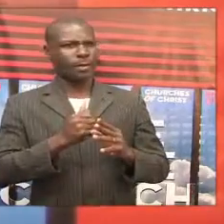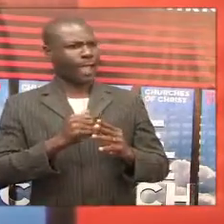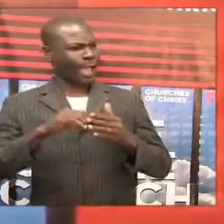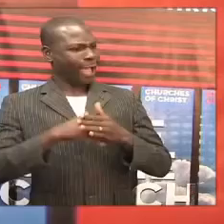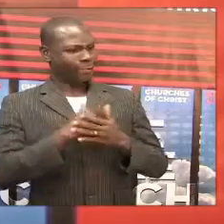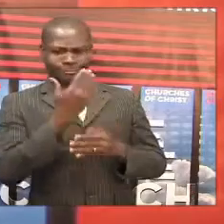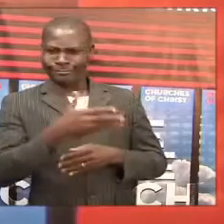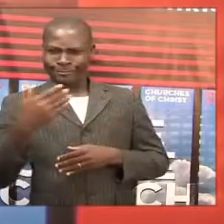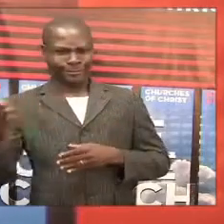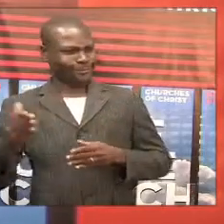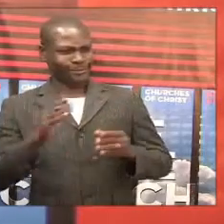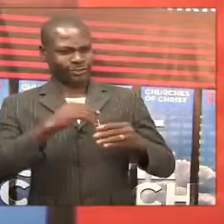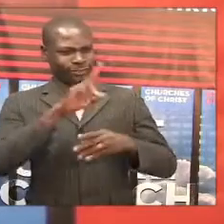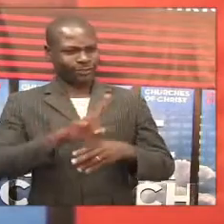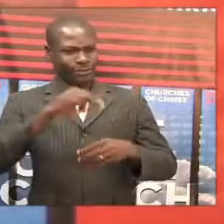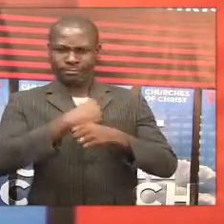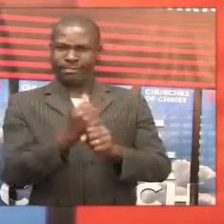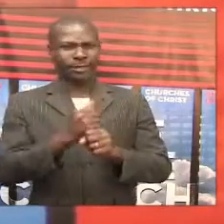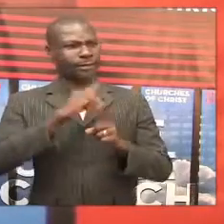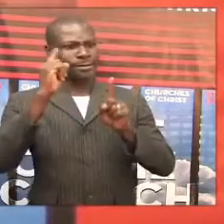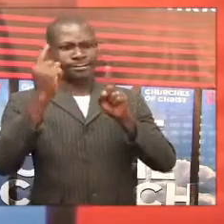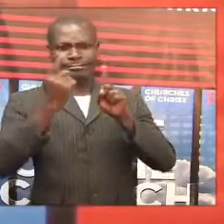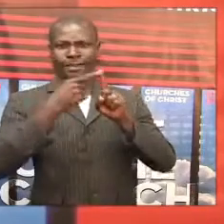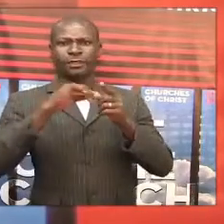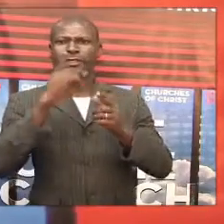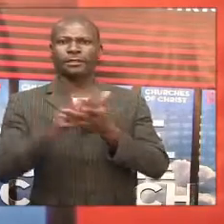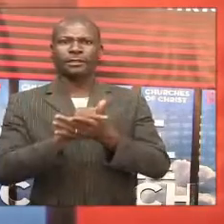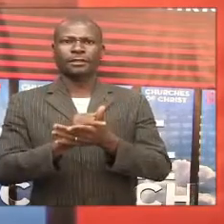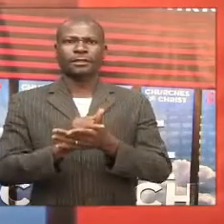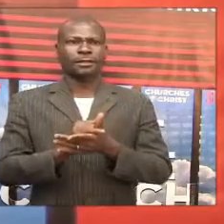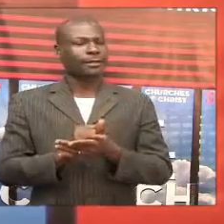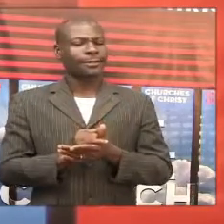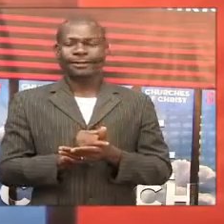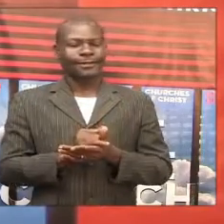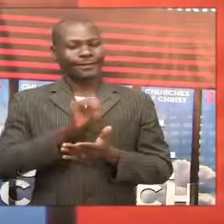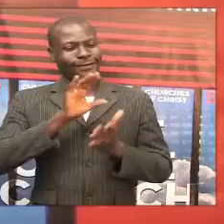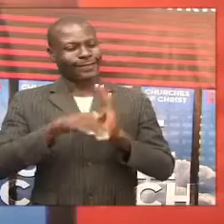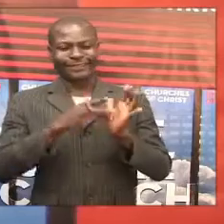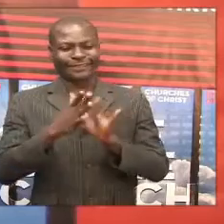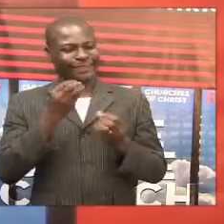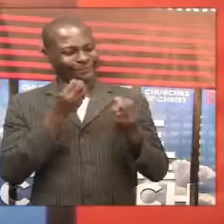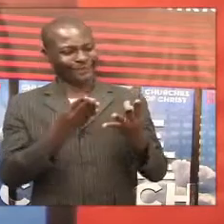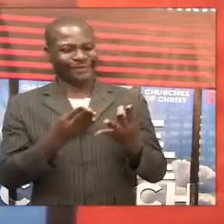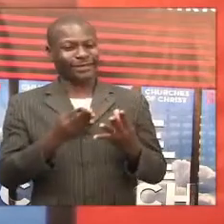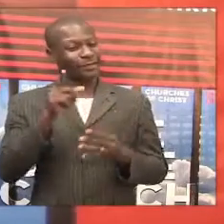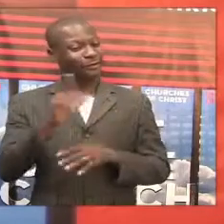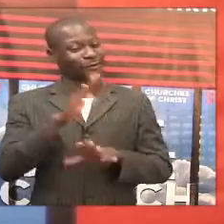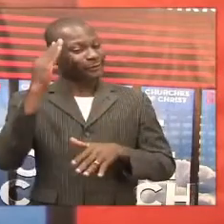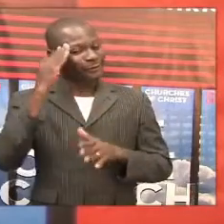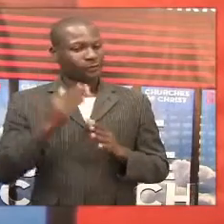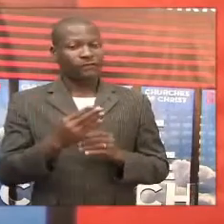aye. Ano o kachsa nesia fono se. Mwede amu ni munti. An